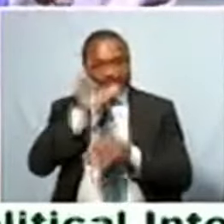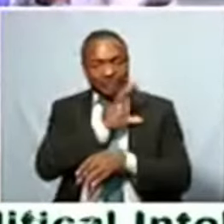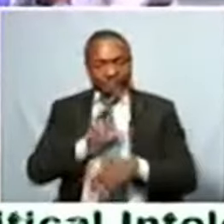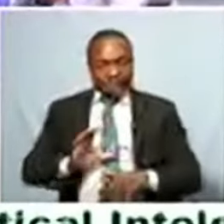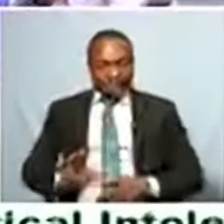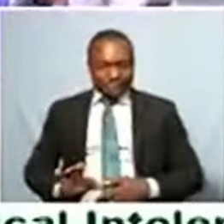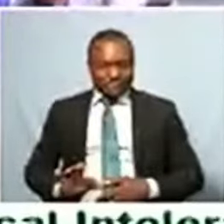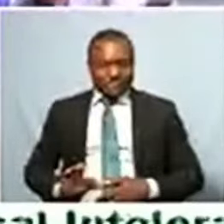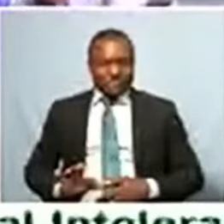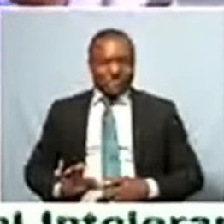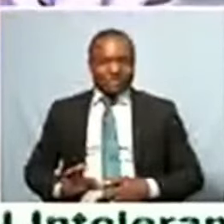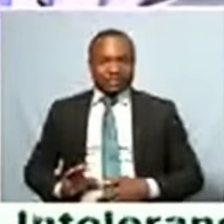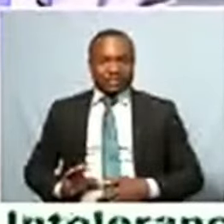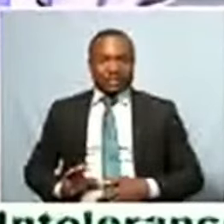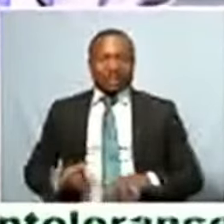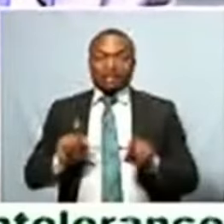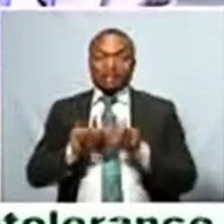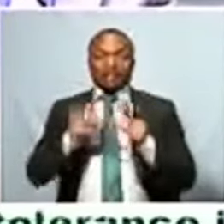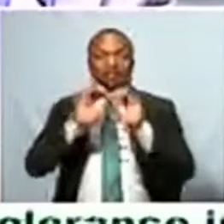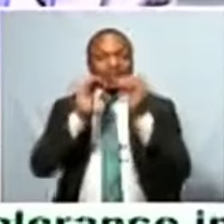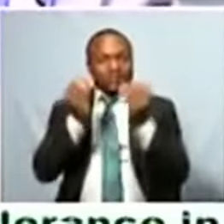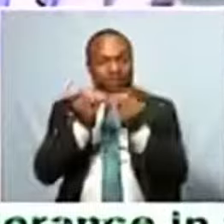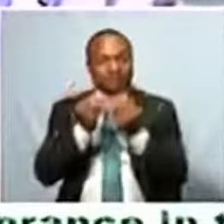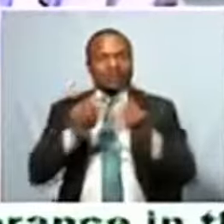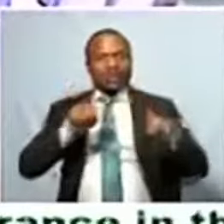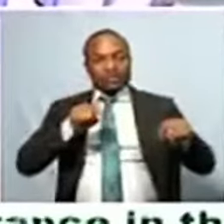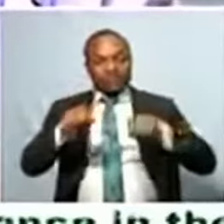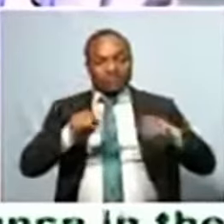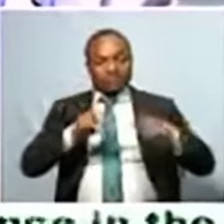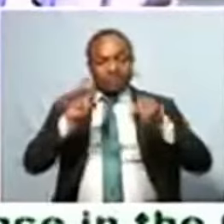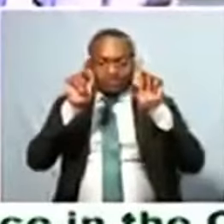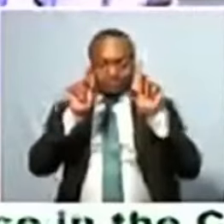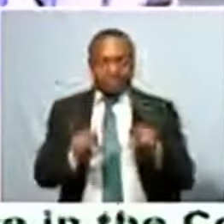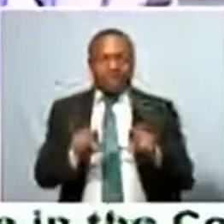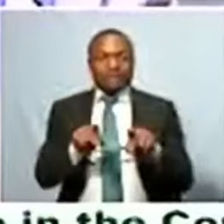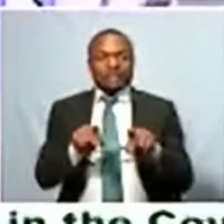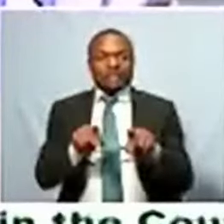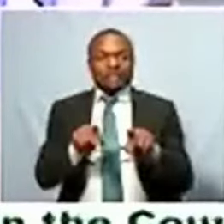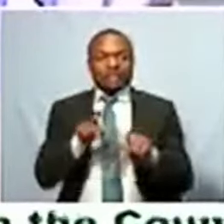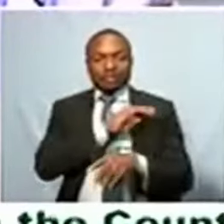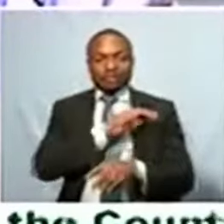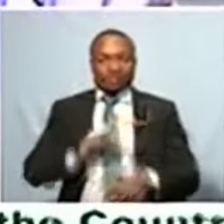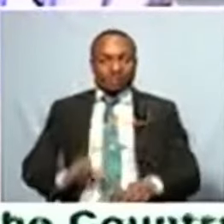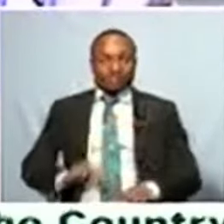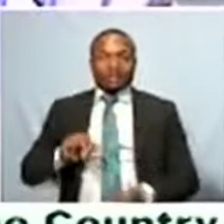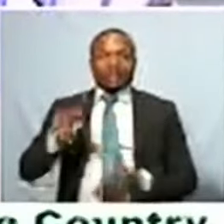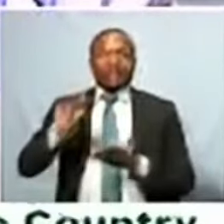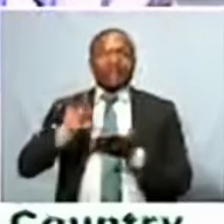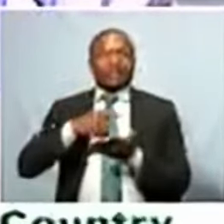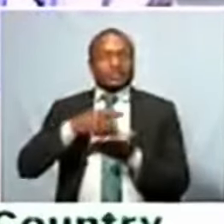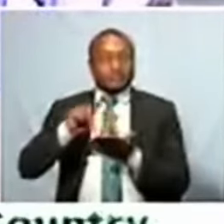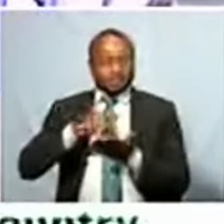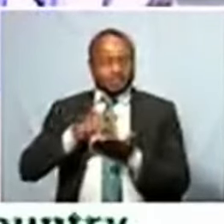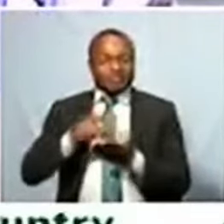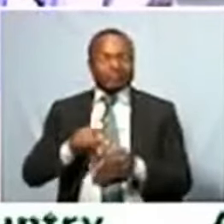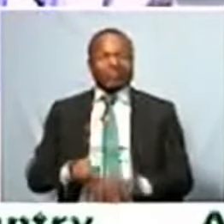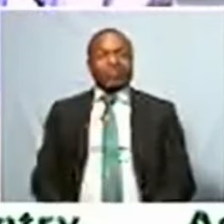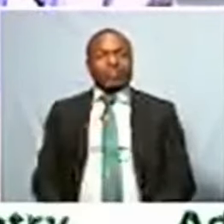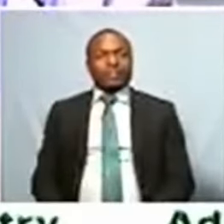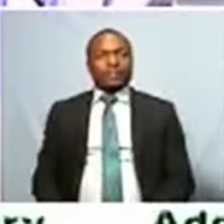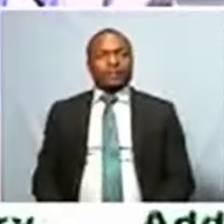popular mass and similar organizations are led by persons who are members of the party and who